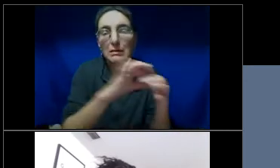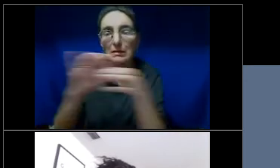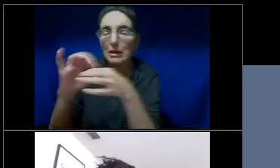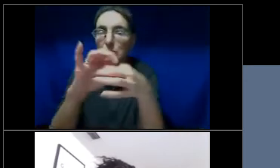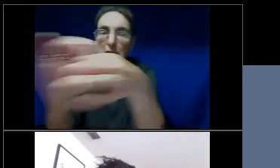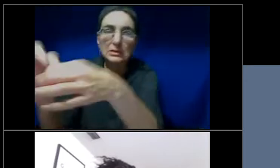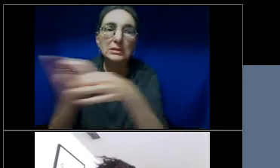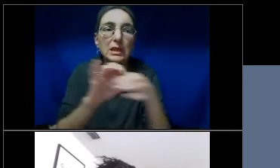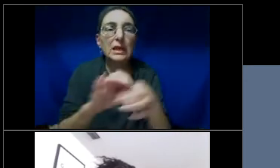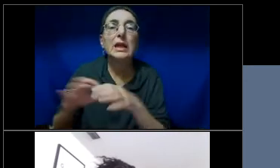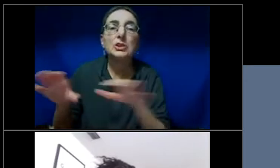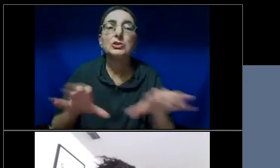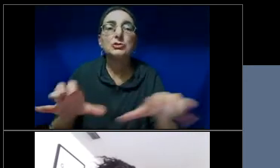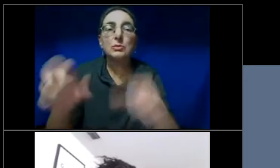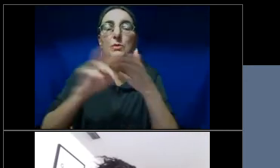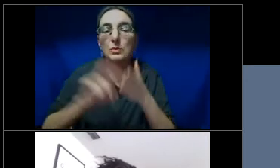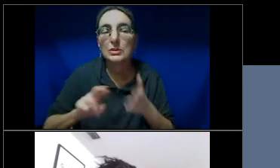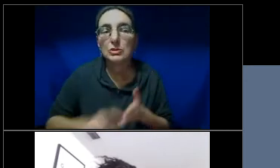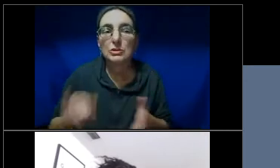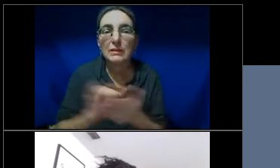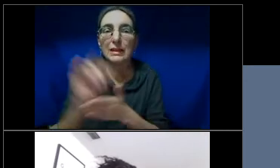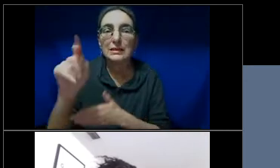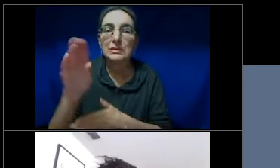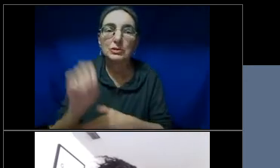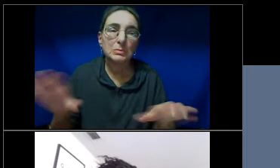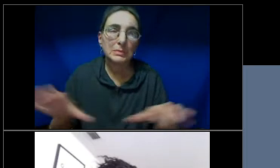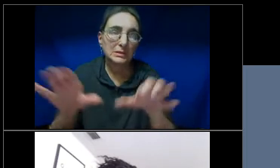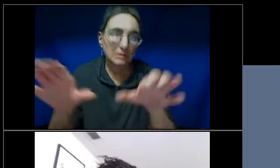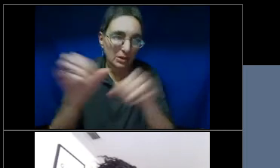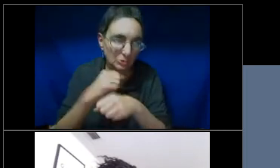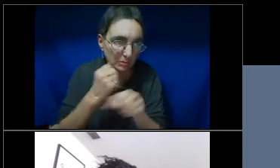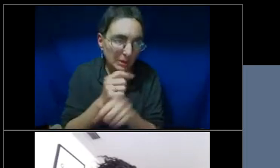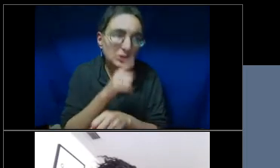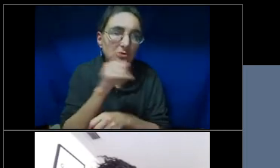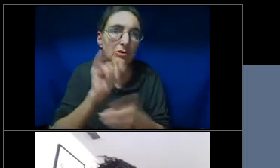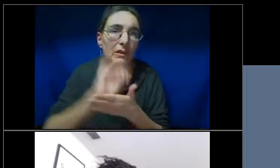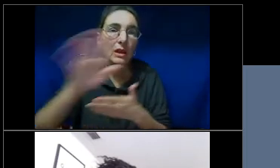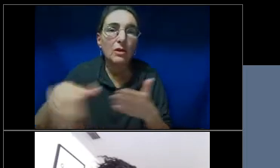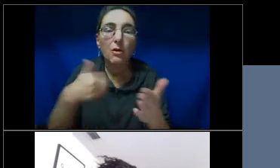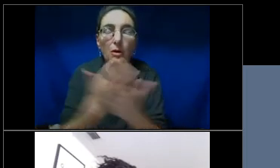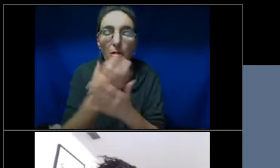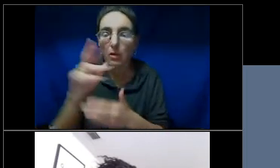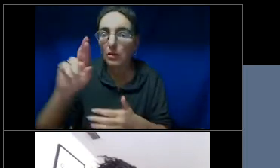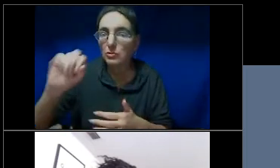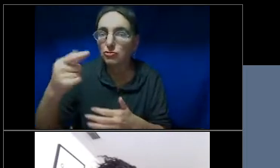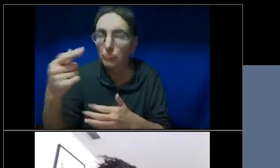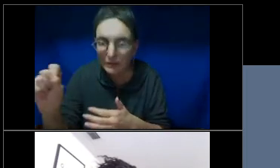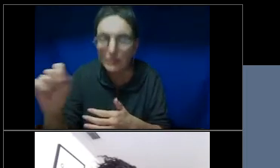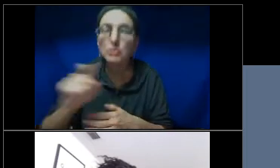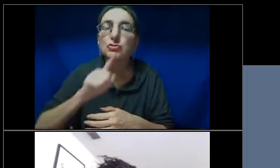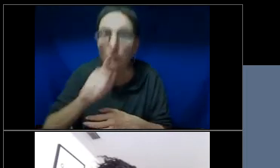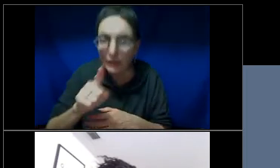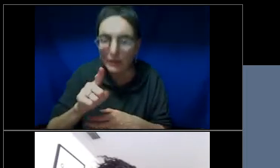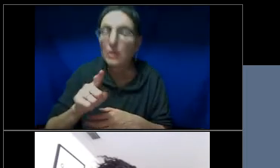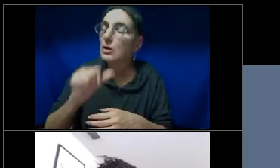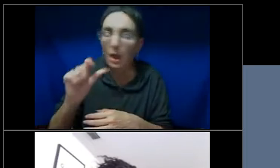do the research that needs to be done, to make sure that those articulations really it's not